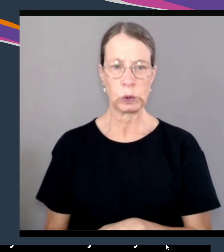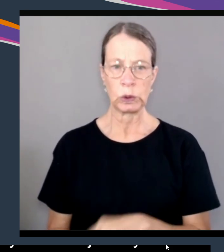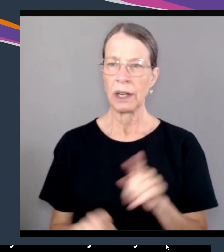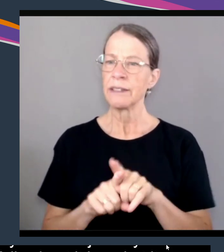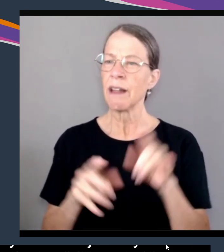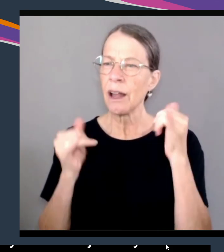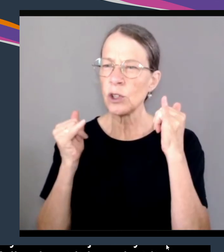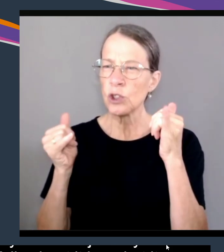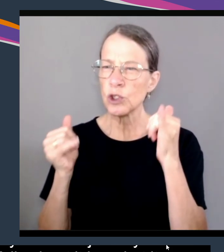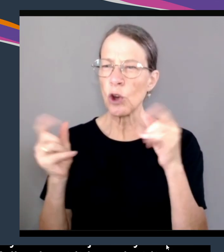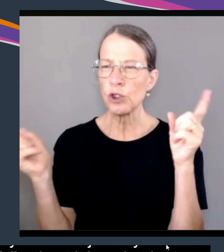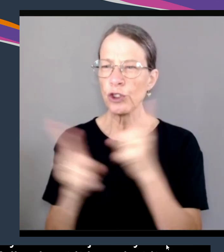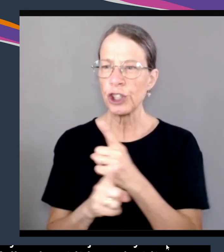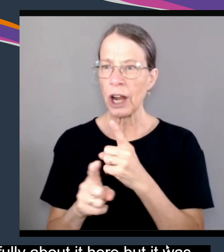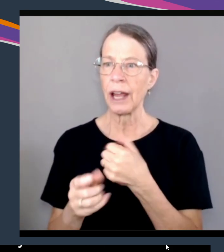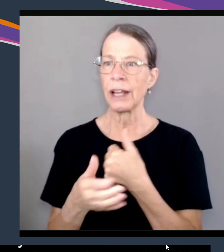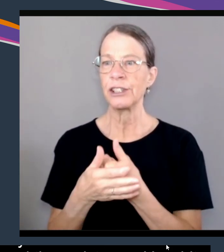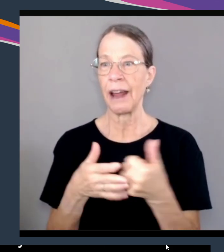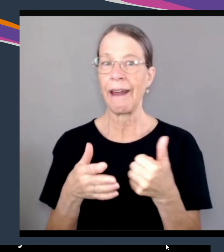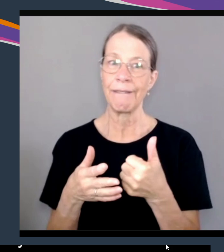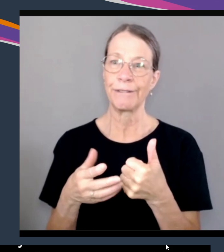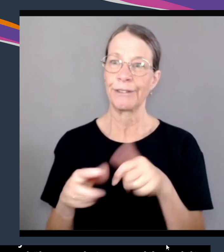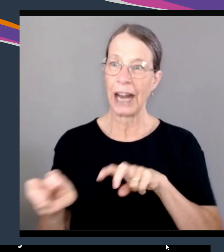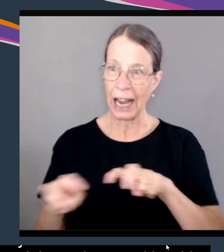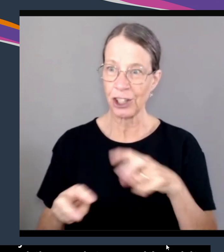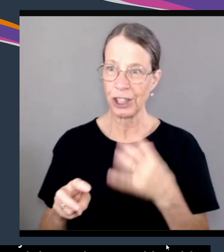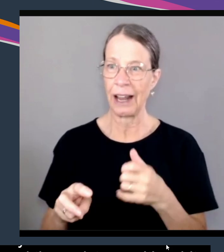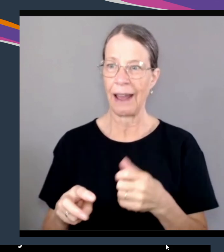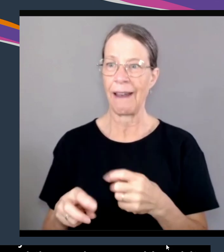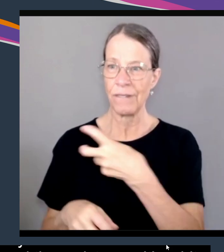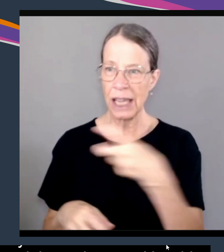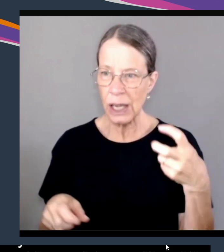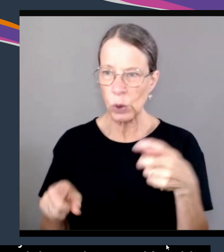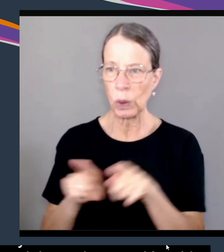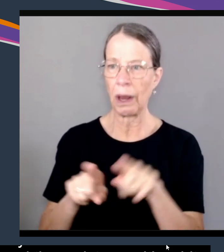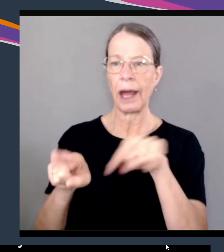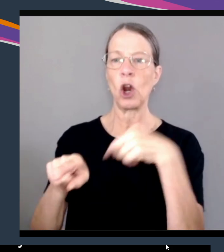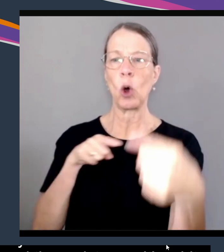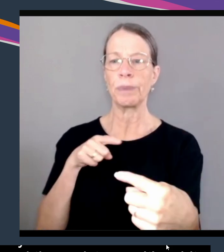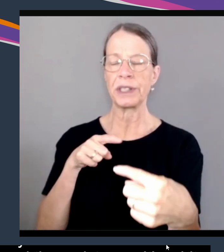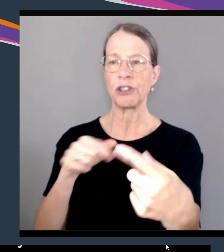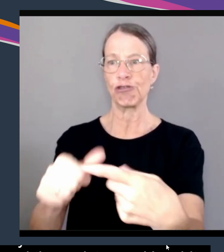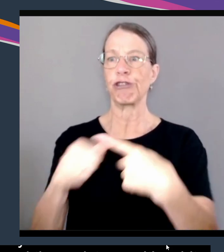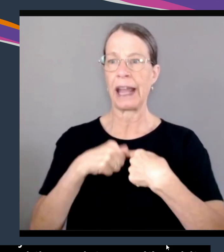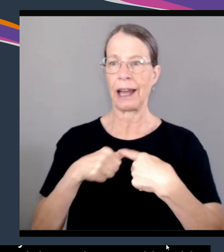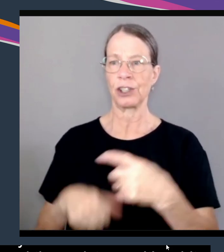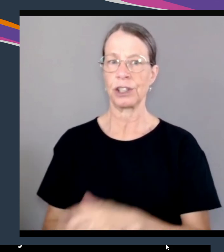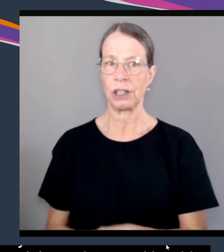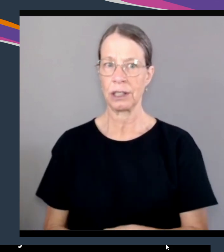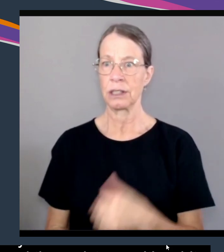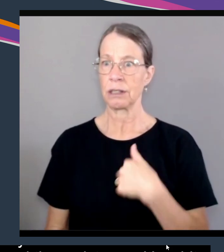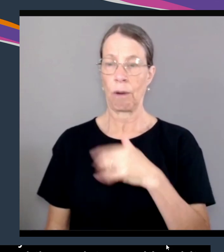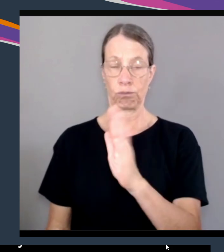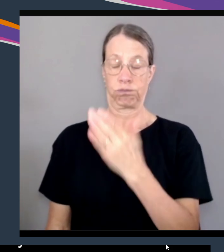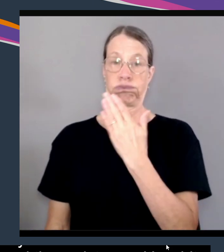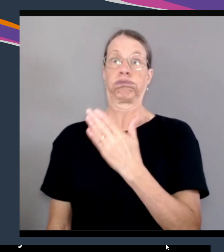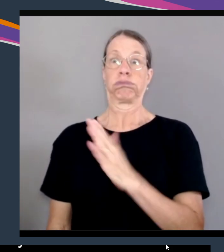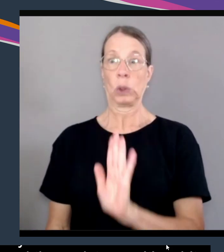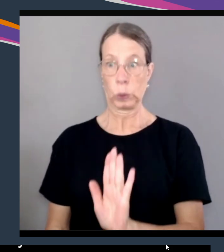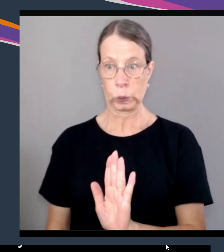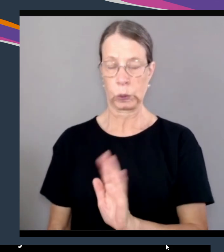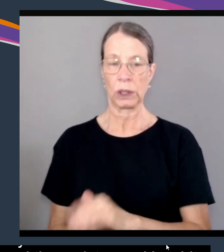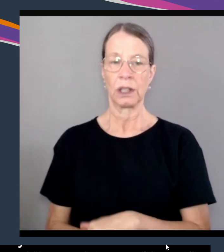equal and opposite reaction. So this was confronting. So when I was publishing it,